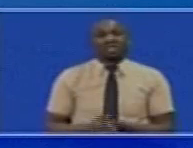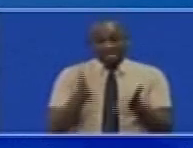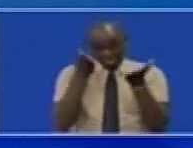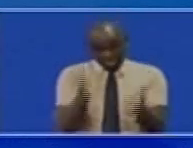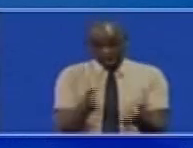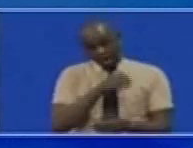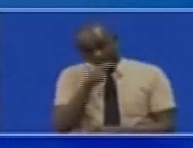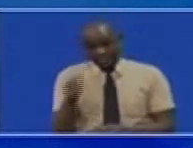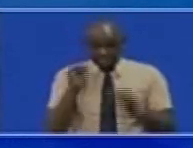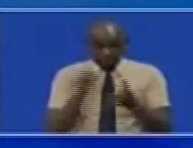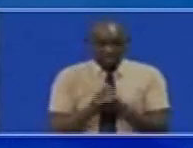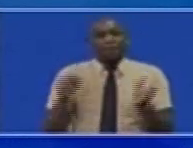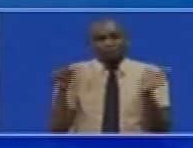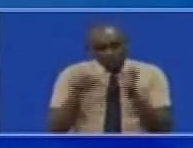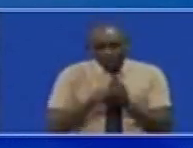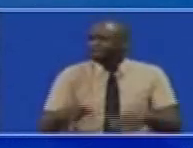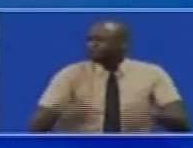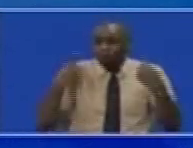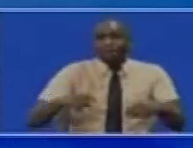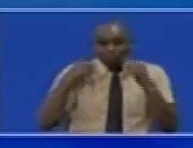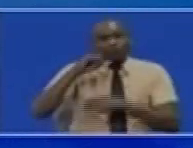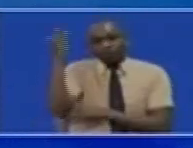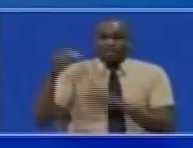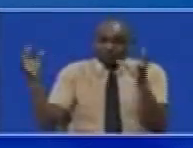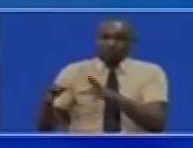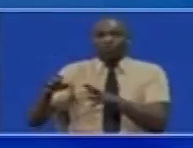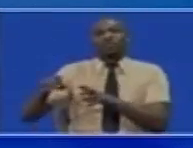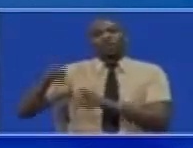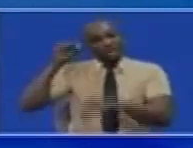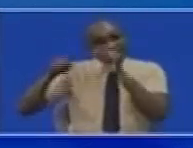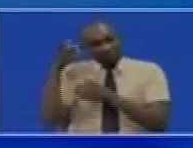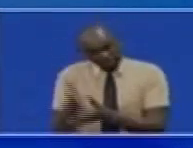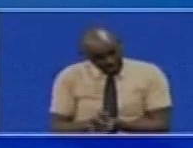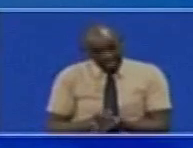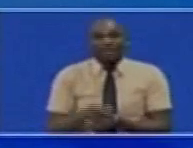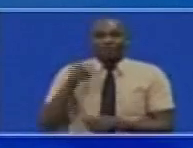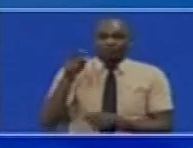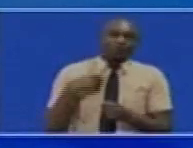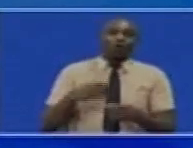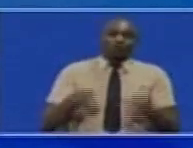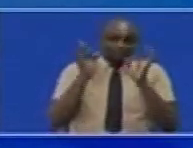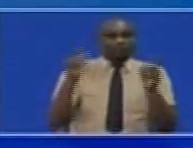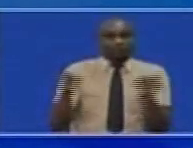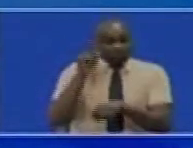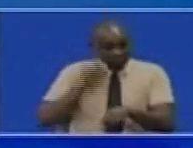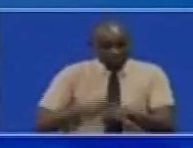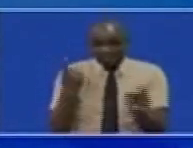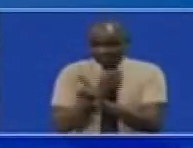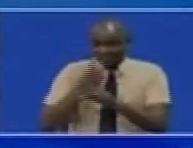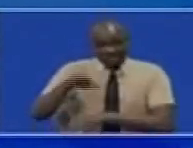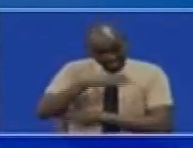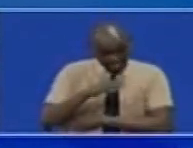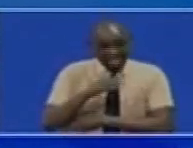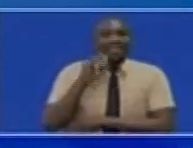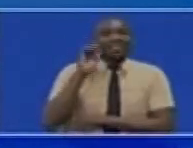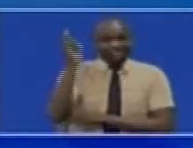In other news, chaos continued to rock the Jubilee Party elections for interim officials in various parts of the country as the exercise entered